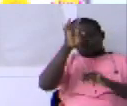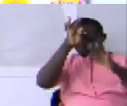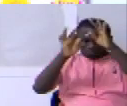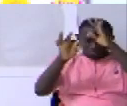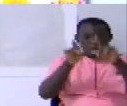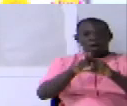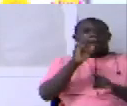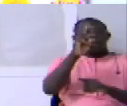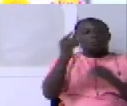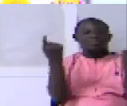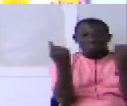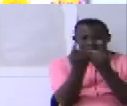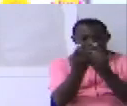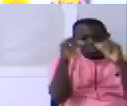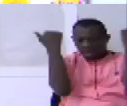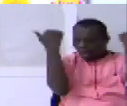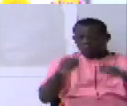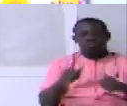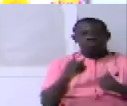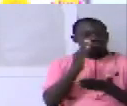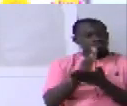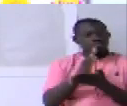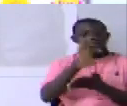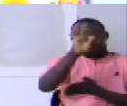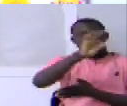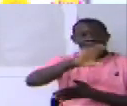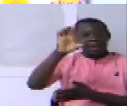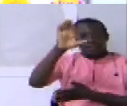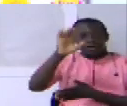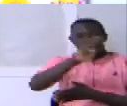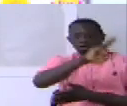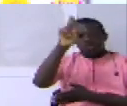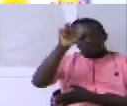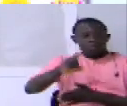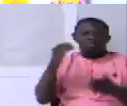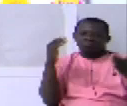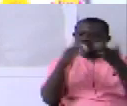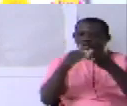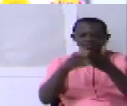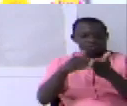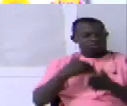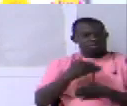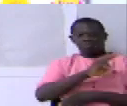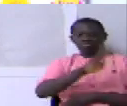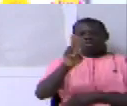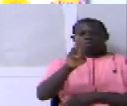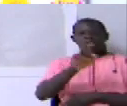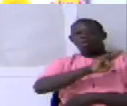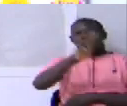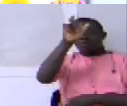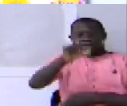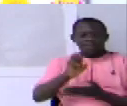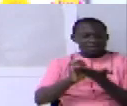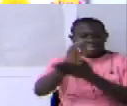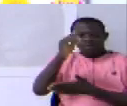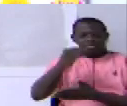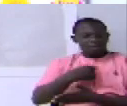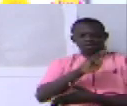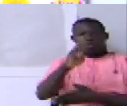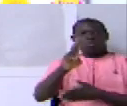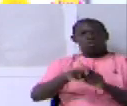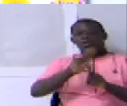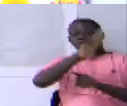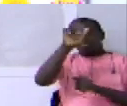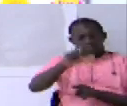this TRRC. Nobody forced me to say anything. Nobody ordered me, nobody threatened me, nobody beats